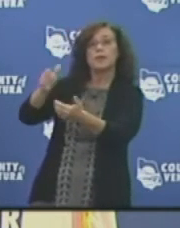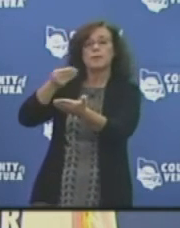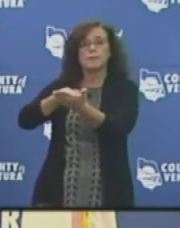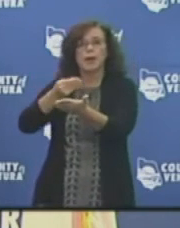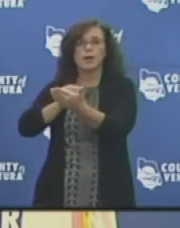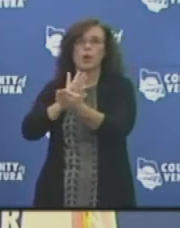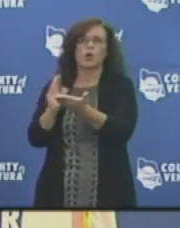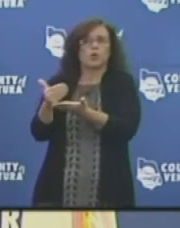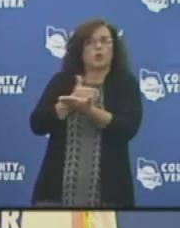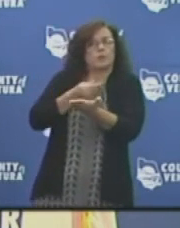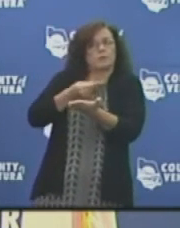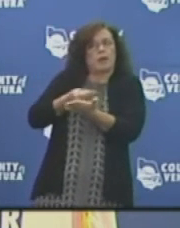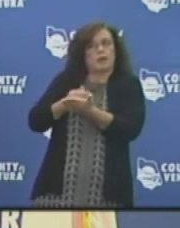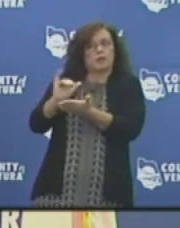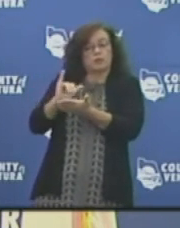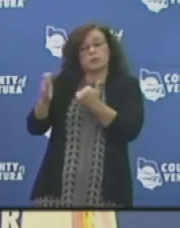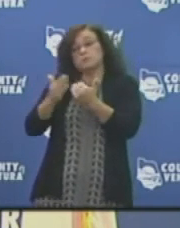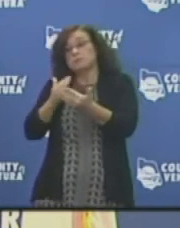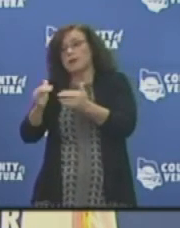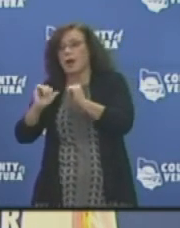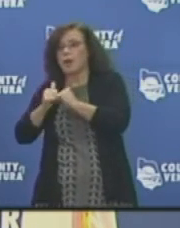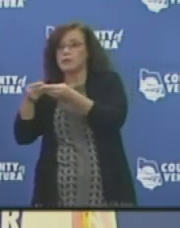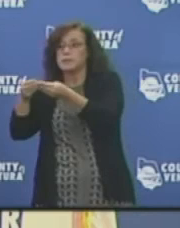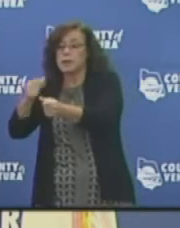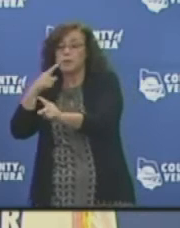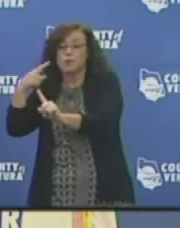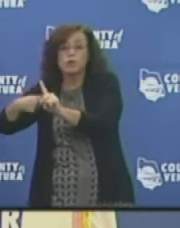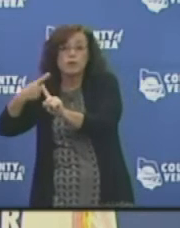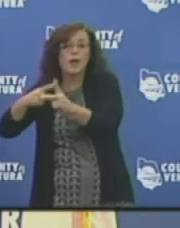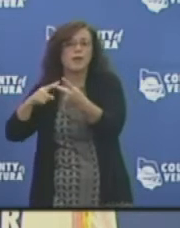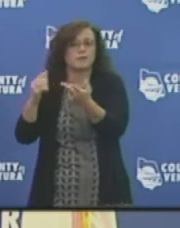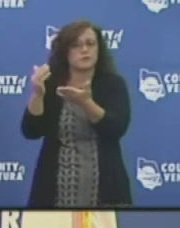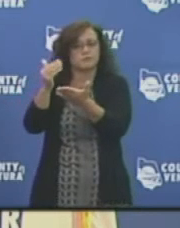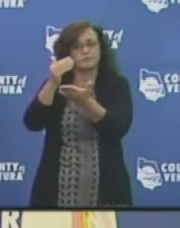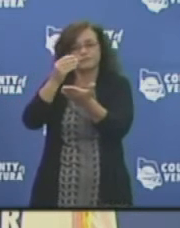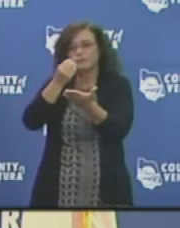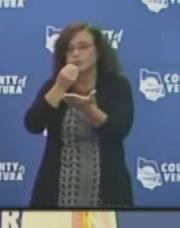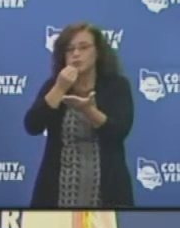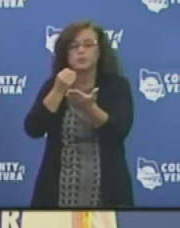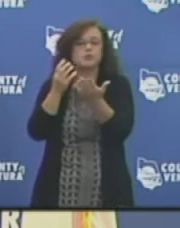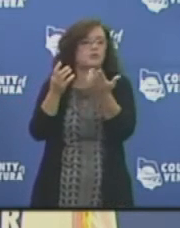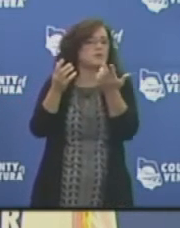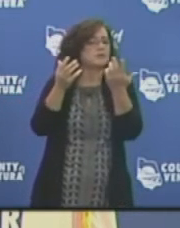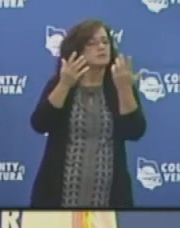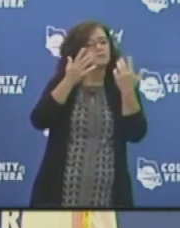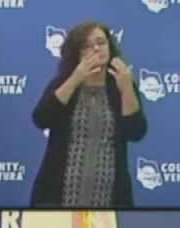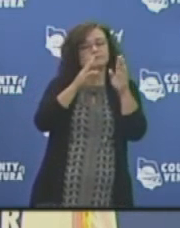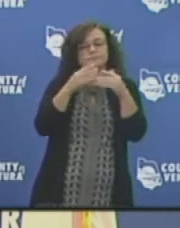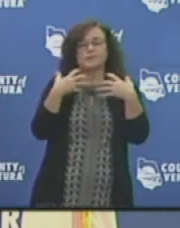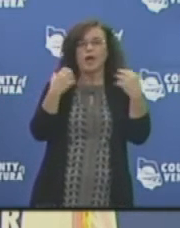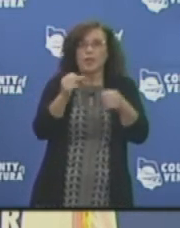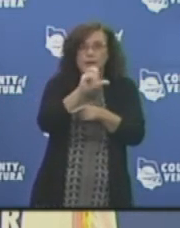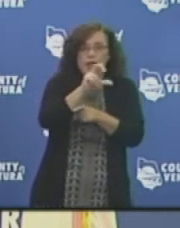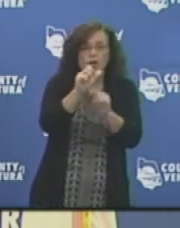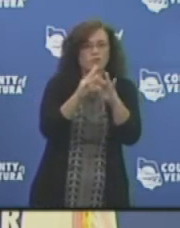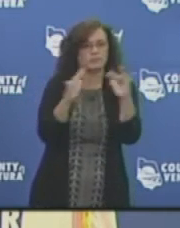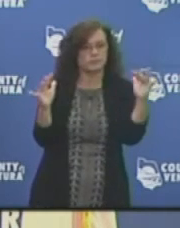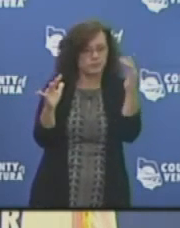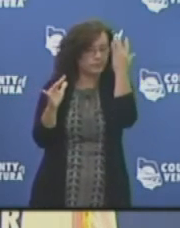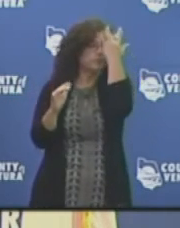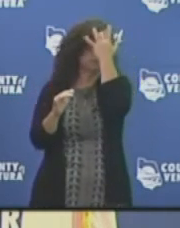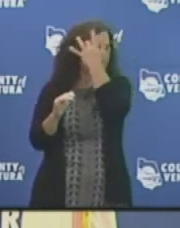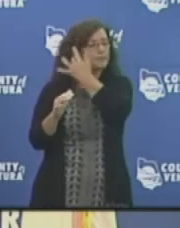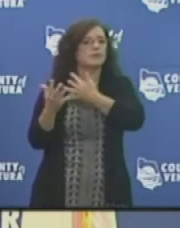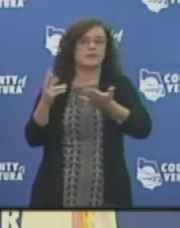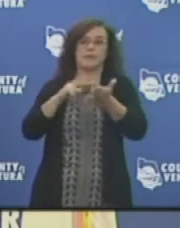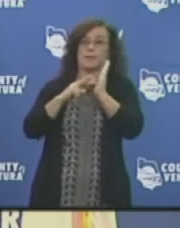COVID-19, and I appreciate everyone really trying your hardest to make sure that we are not spreading it so we can keep our